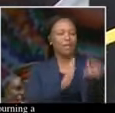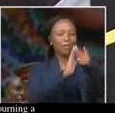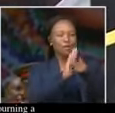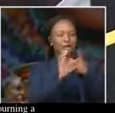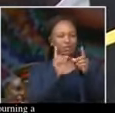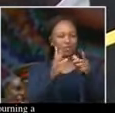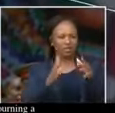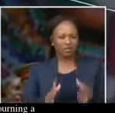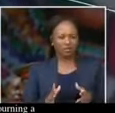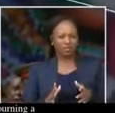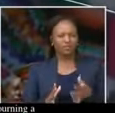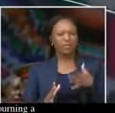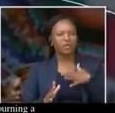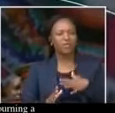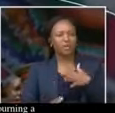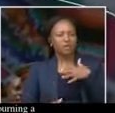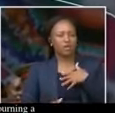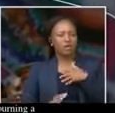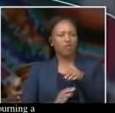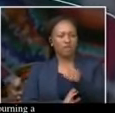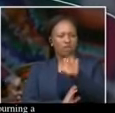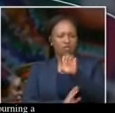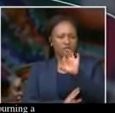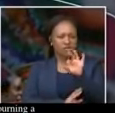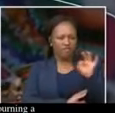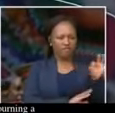on behalf of the economic freedom fighters,